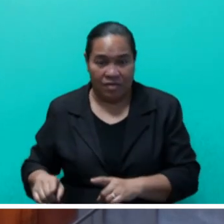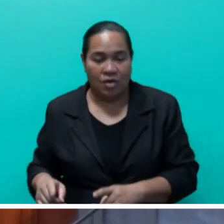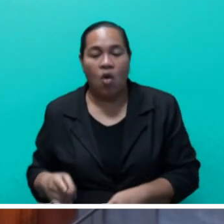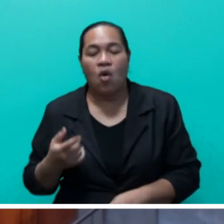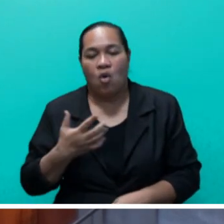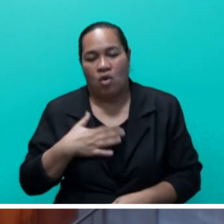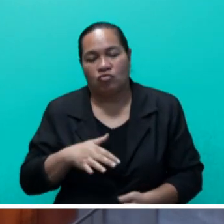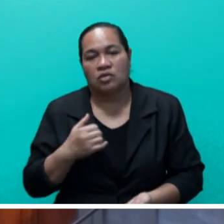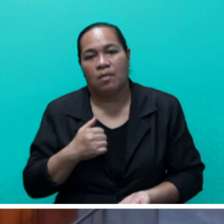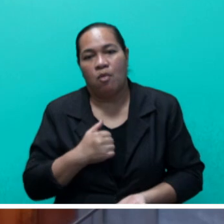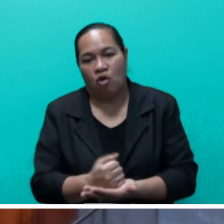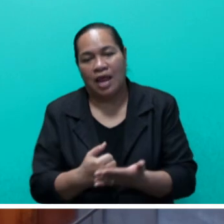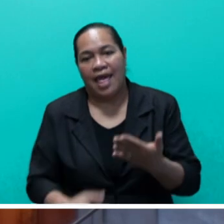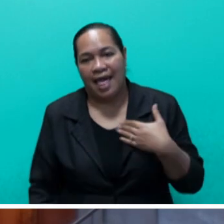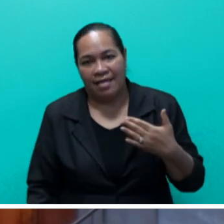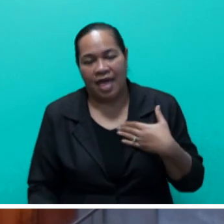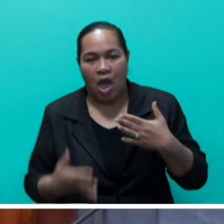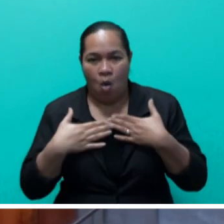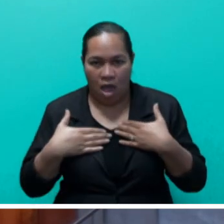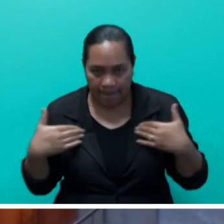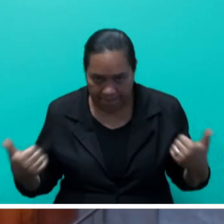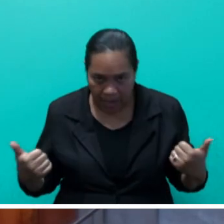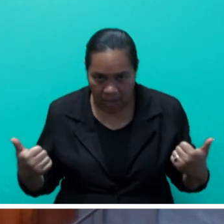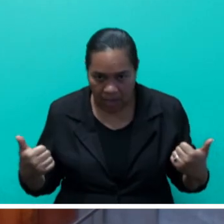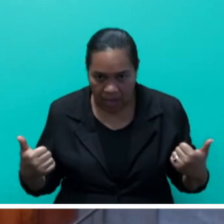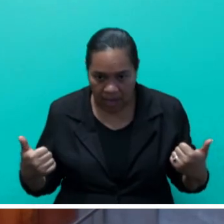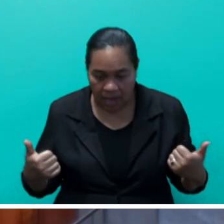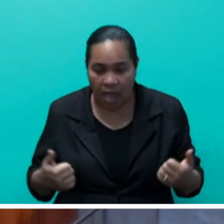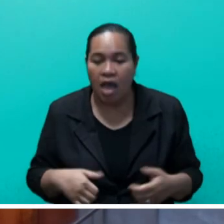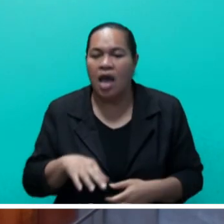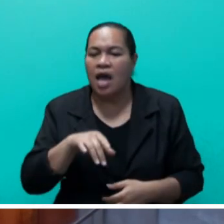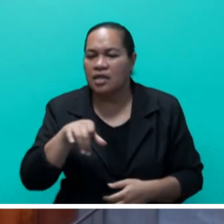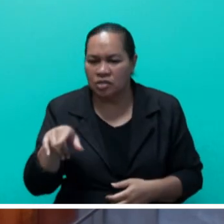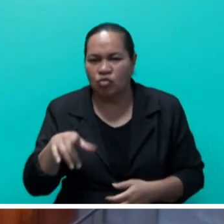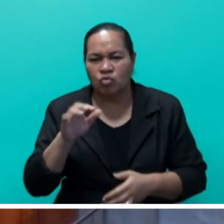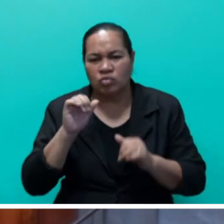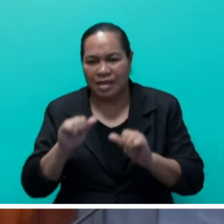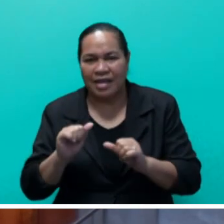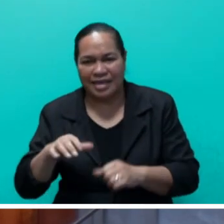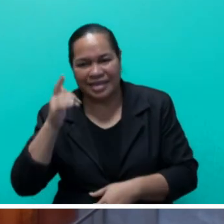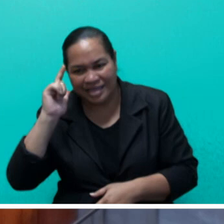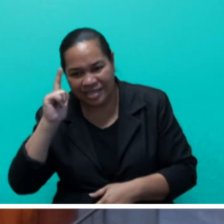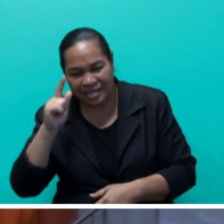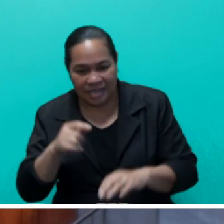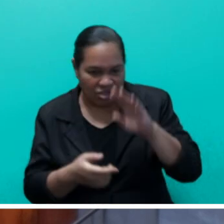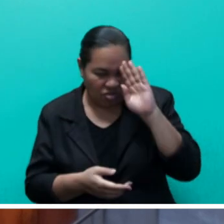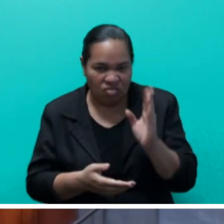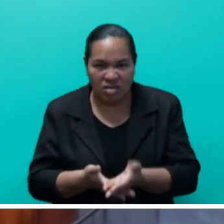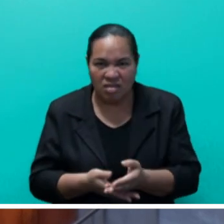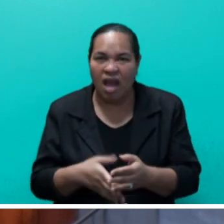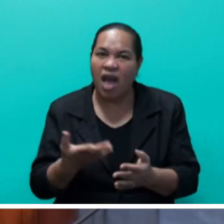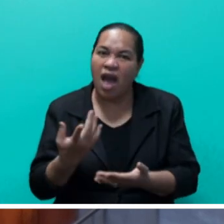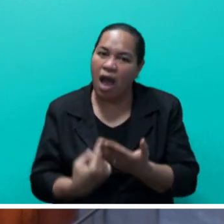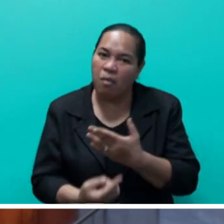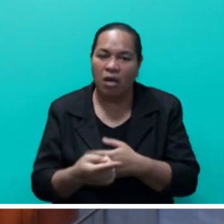health, well-being, safety of teachers and students were dismantled.